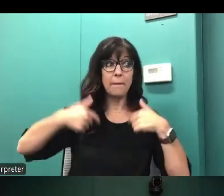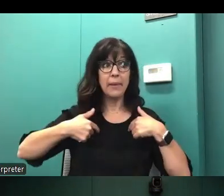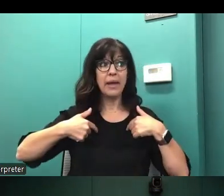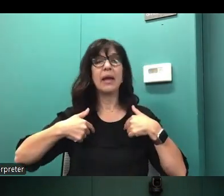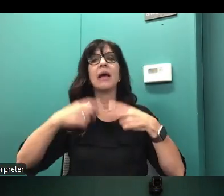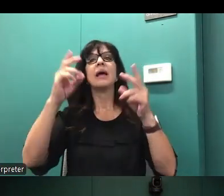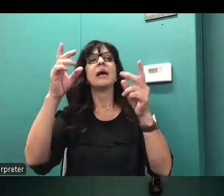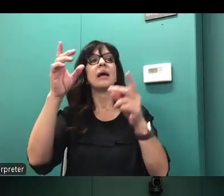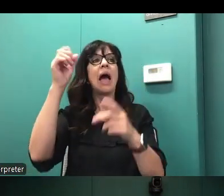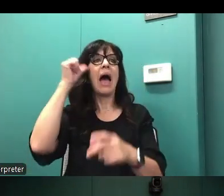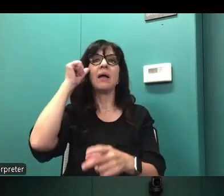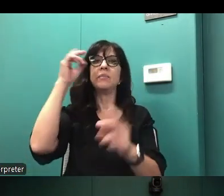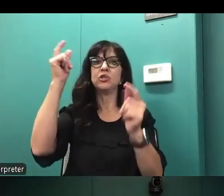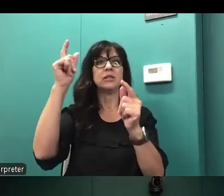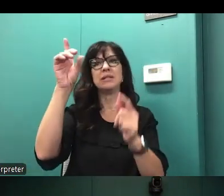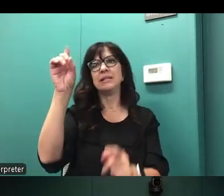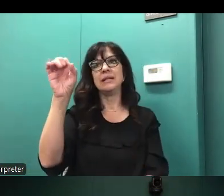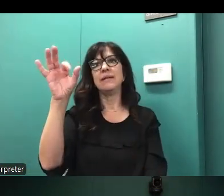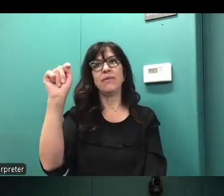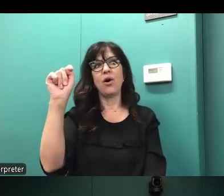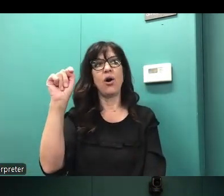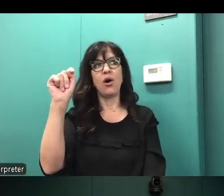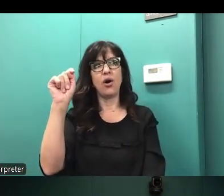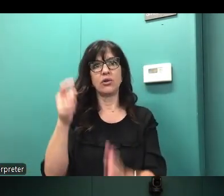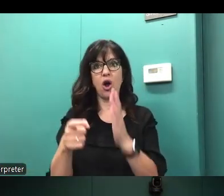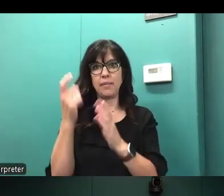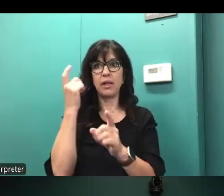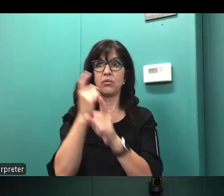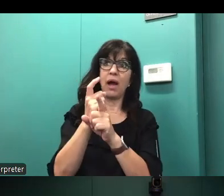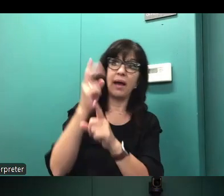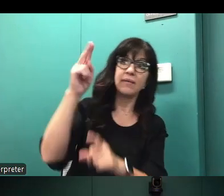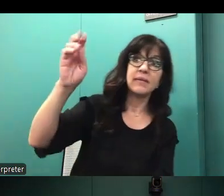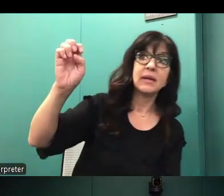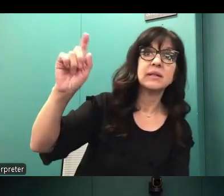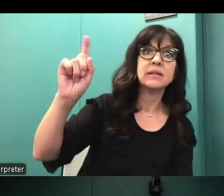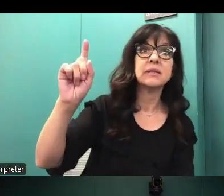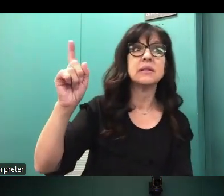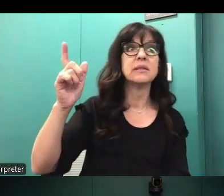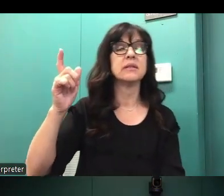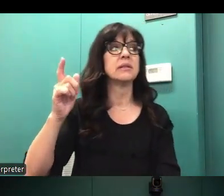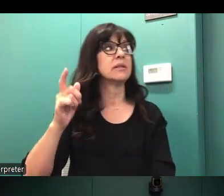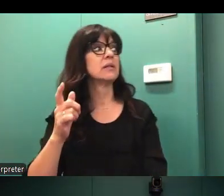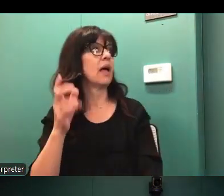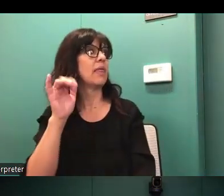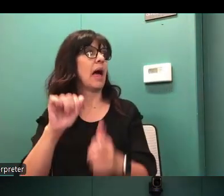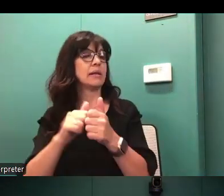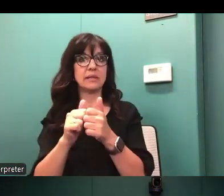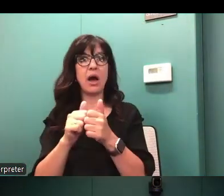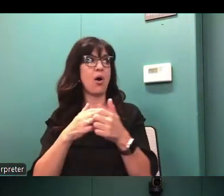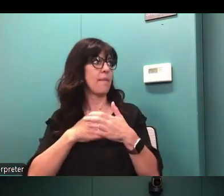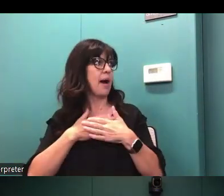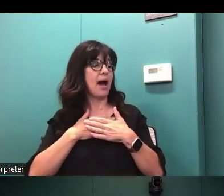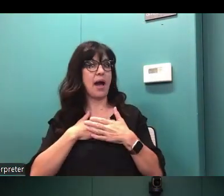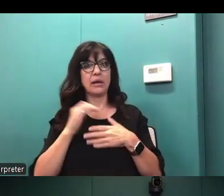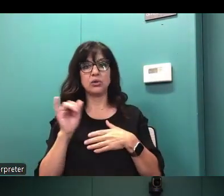is the default for USDB. Yes. You work for USDB, is that right, Vince? Yes. A setting. That's the way it is in mine too.